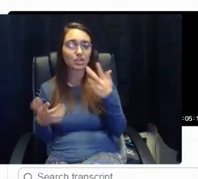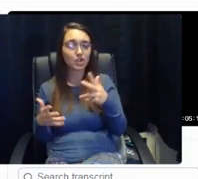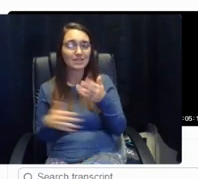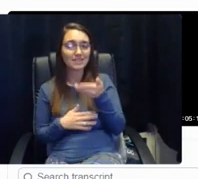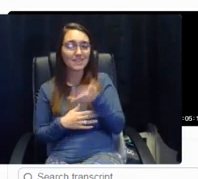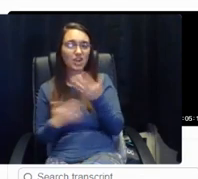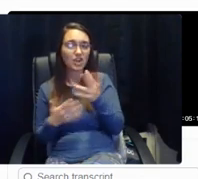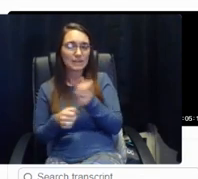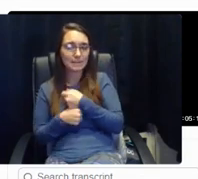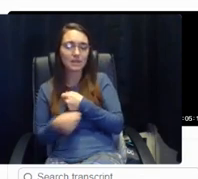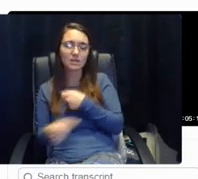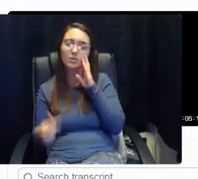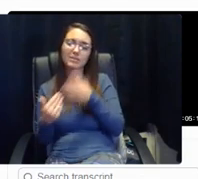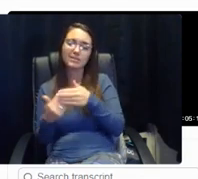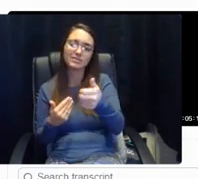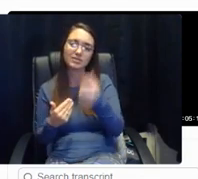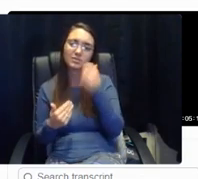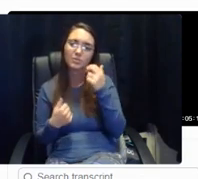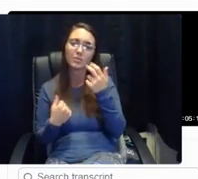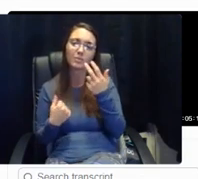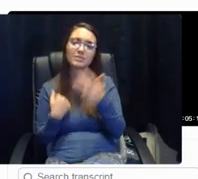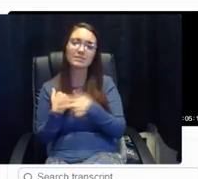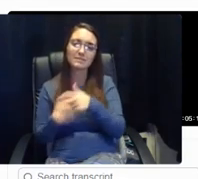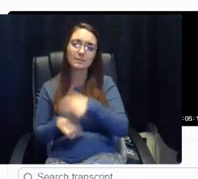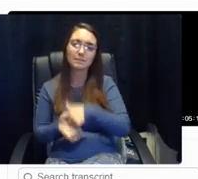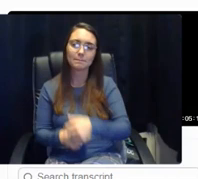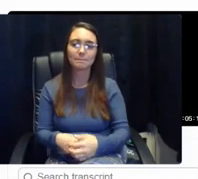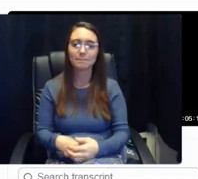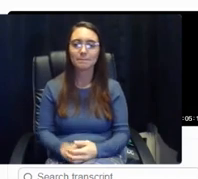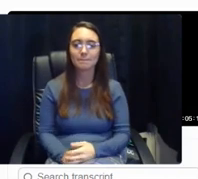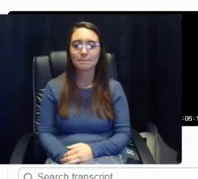much easier and save time.